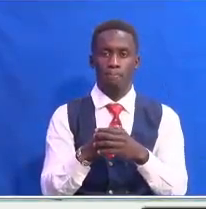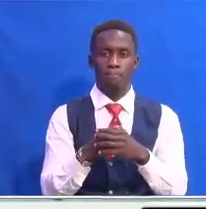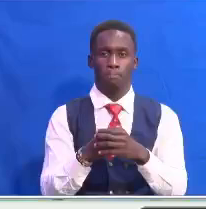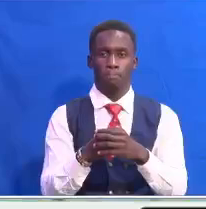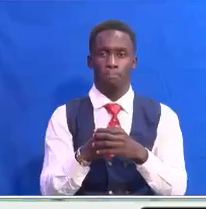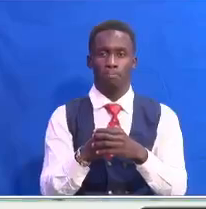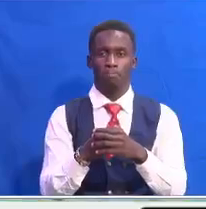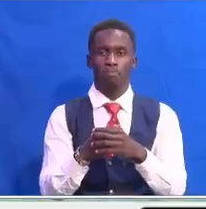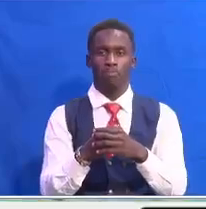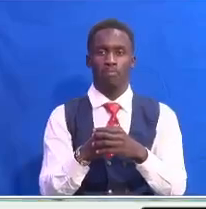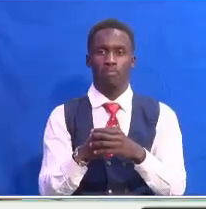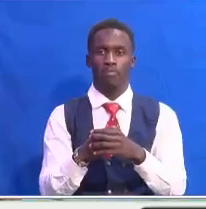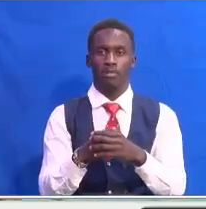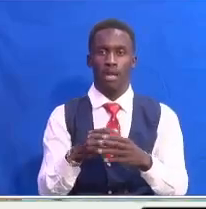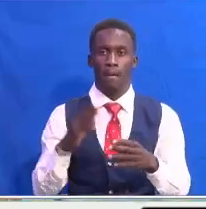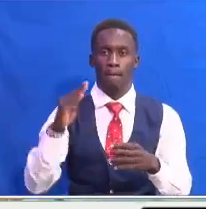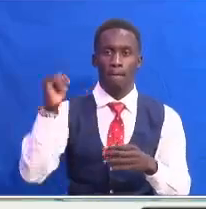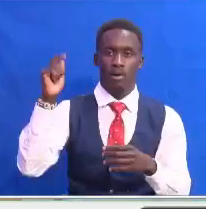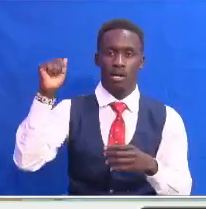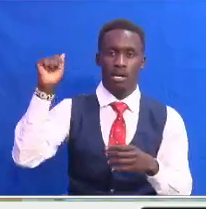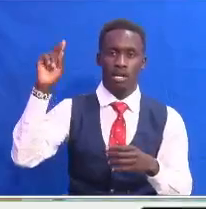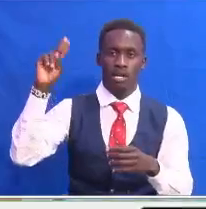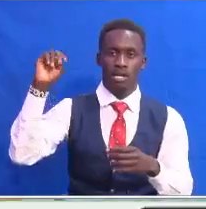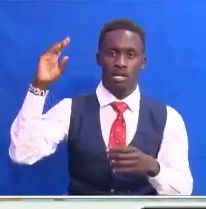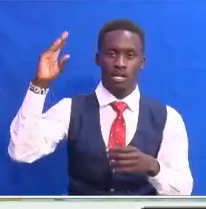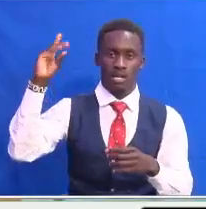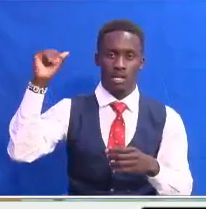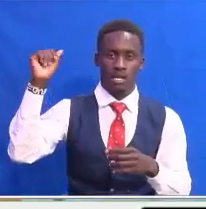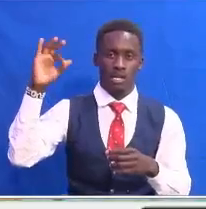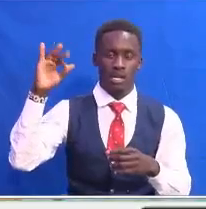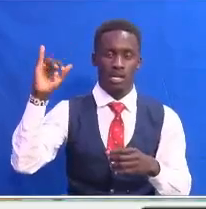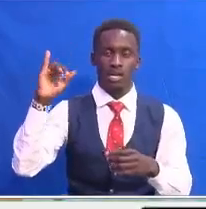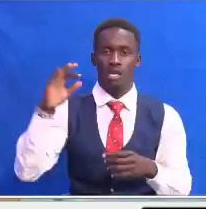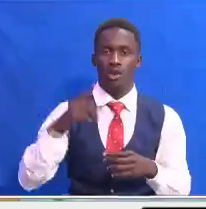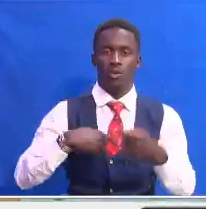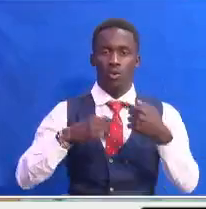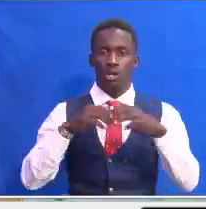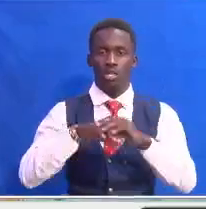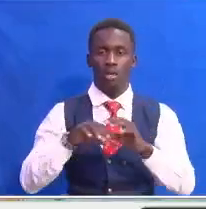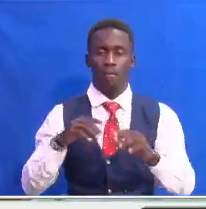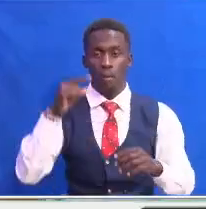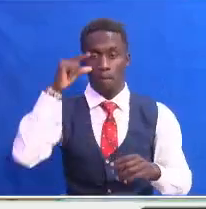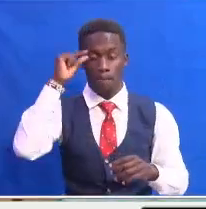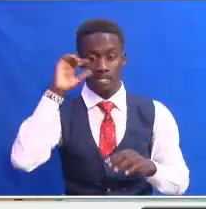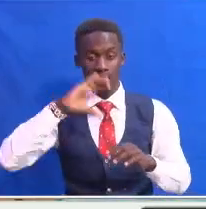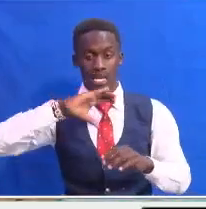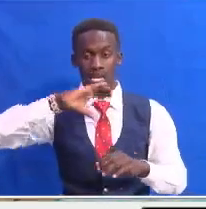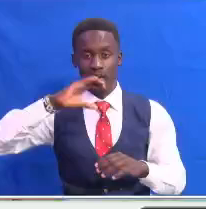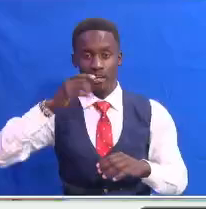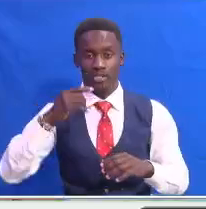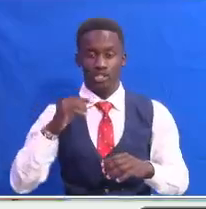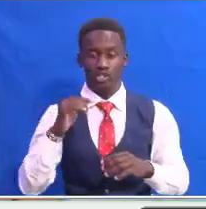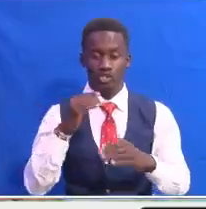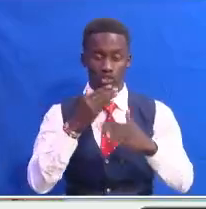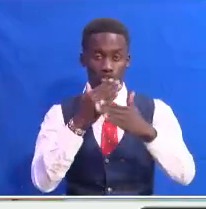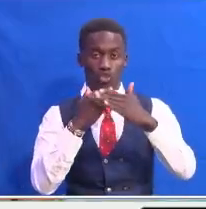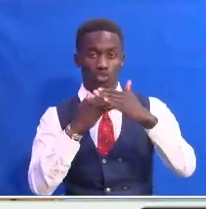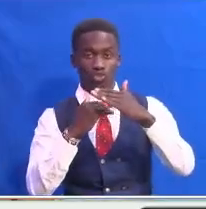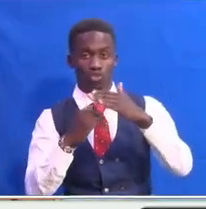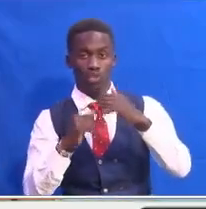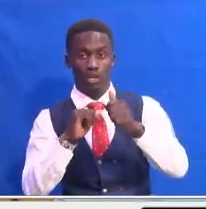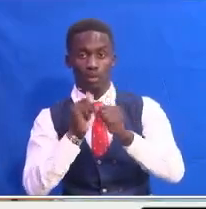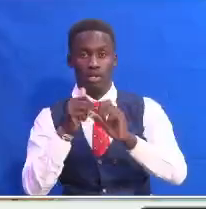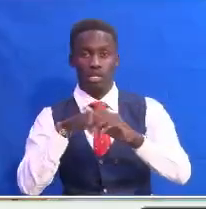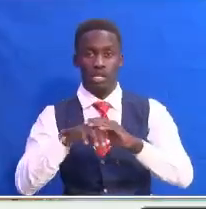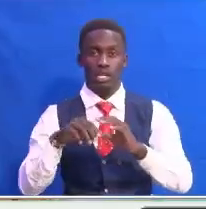seconds, respectively. Bandari SC swimmers dominated the Mombasa County Swimming Association Junior Championship at Aga Khan